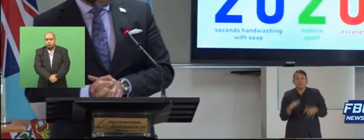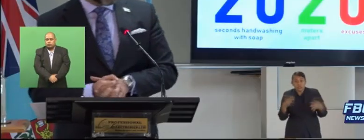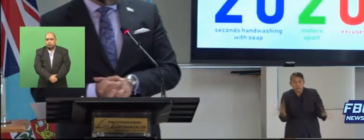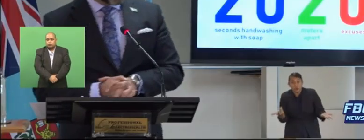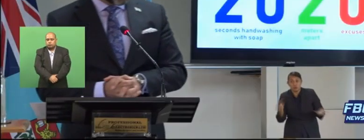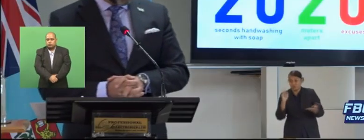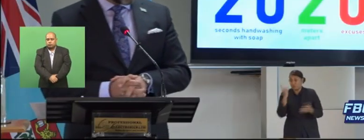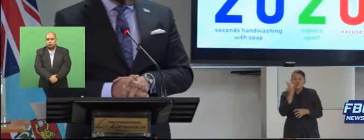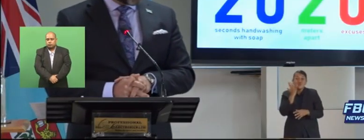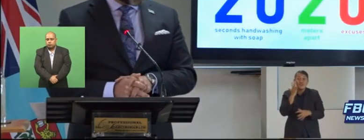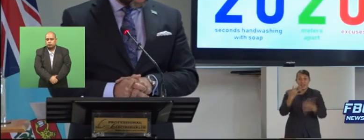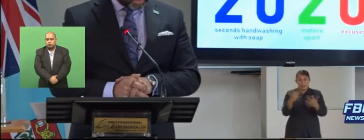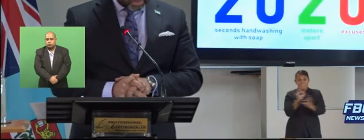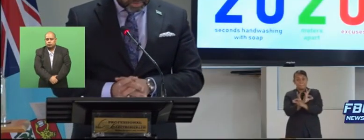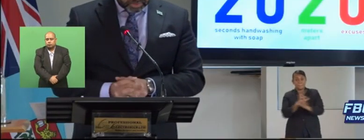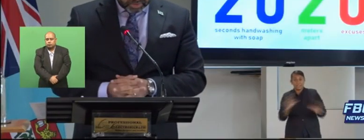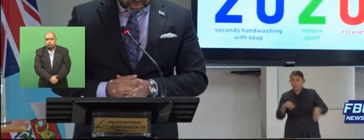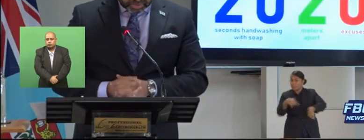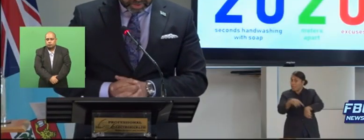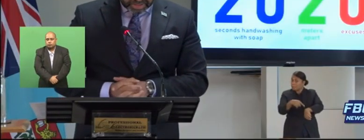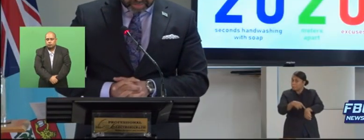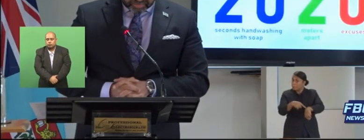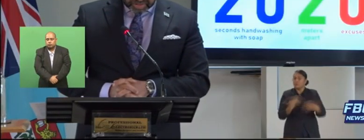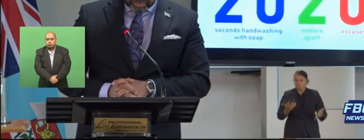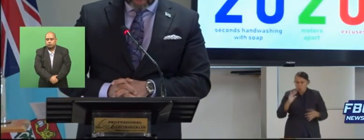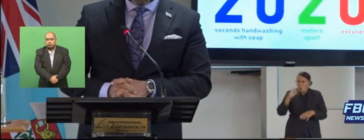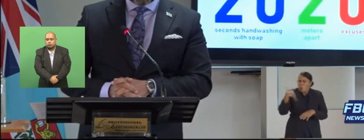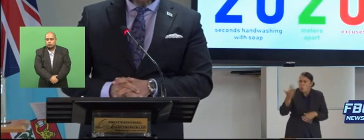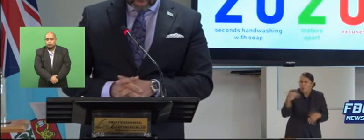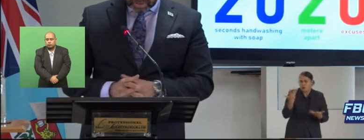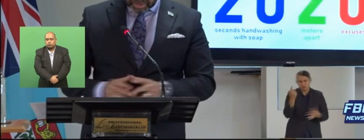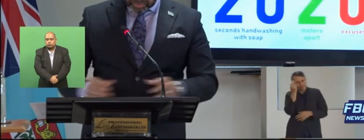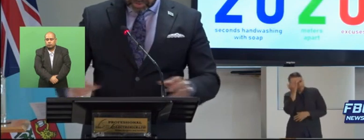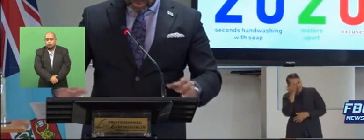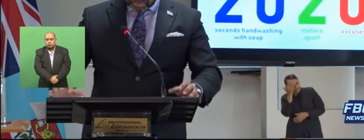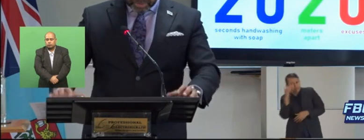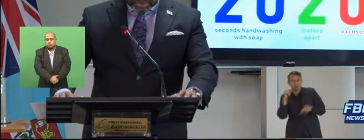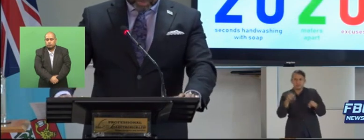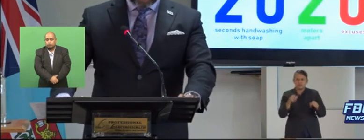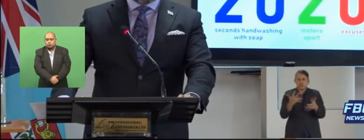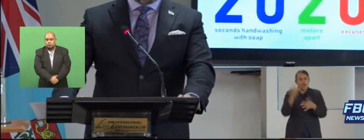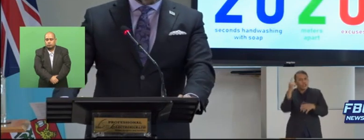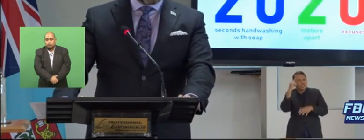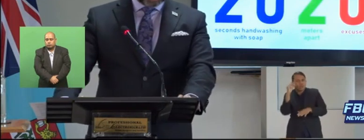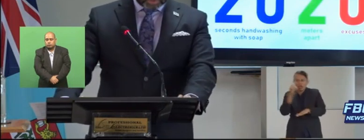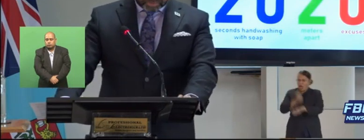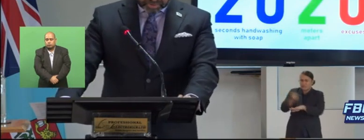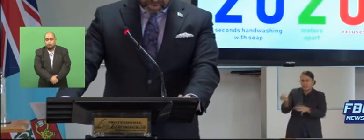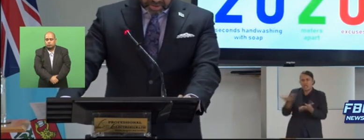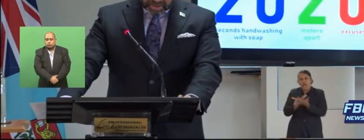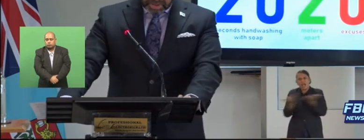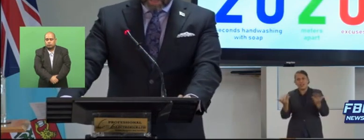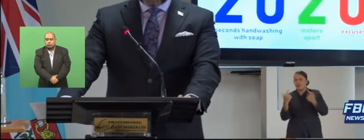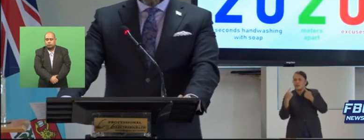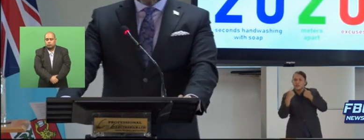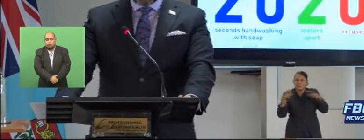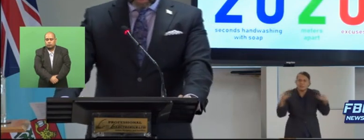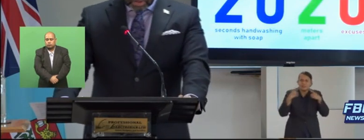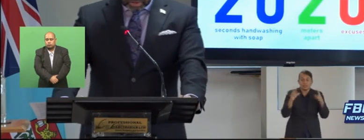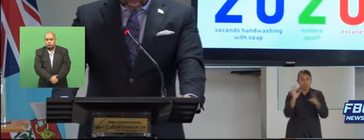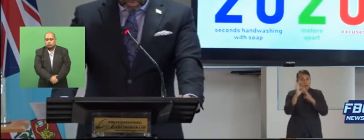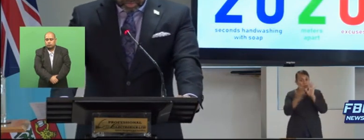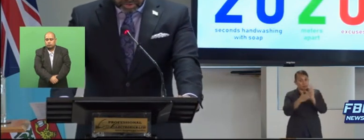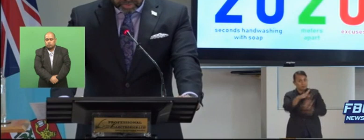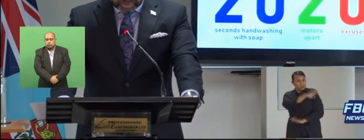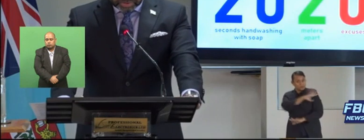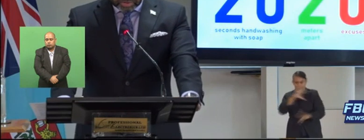common and common sense that a head of government publicly announces major policy initiatives even if the